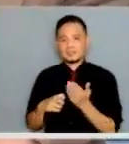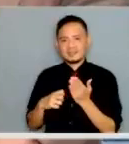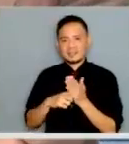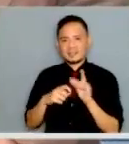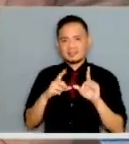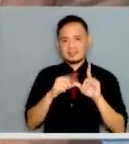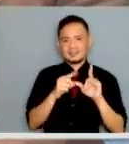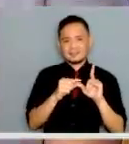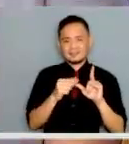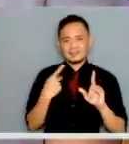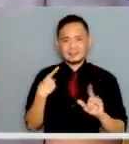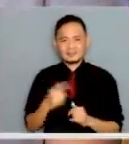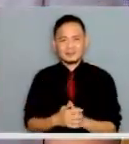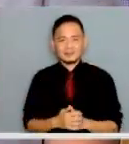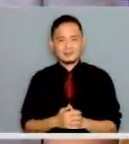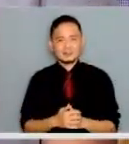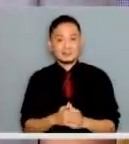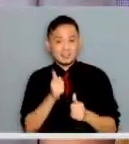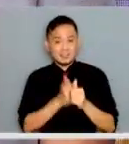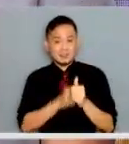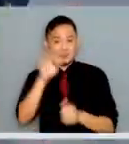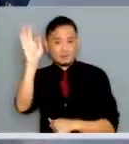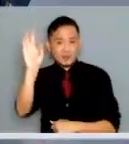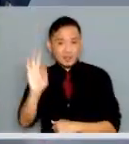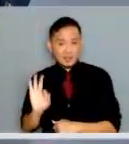shows nyo ay every...